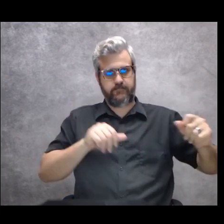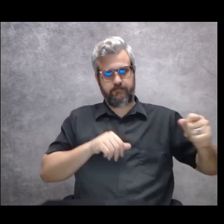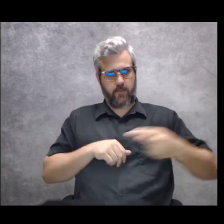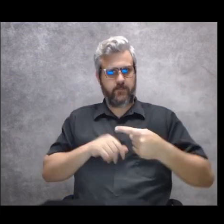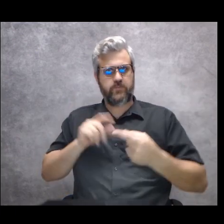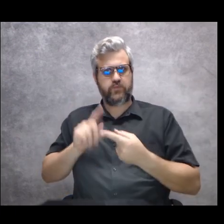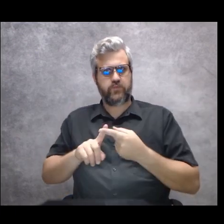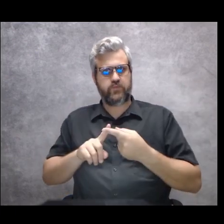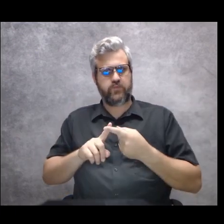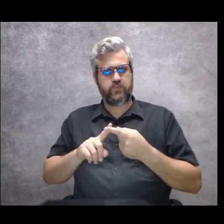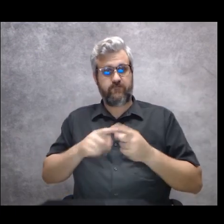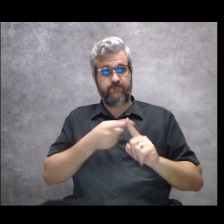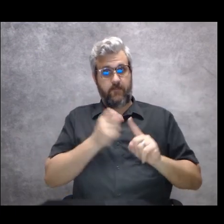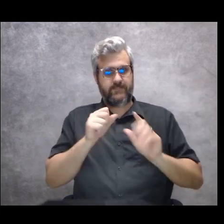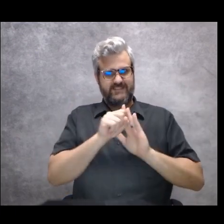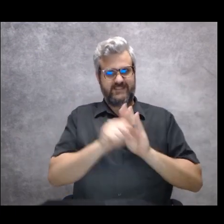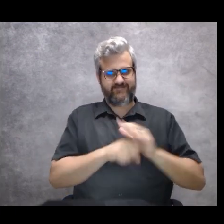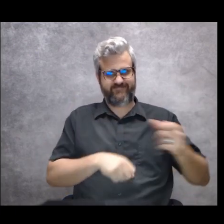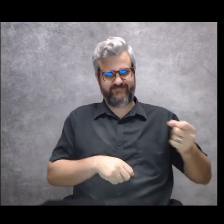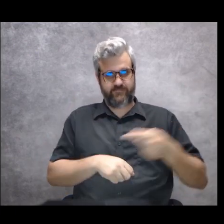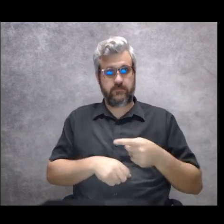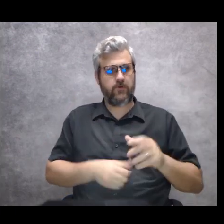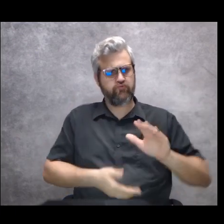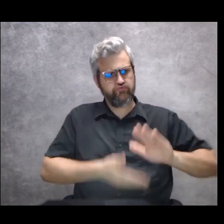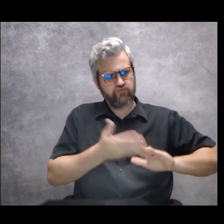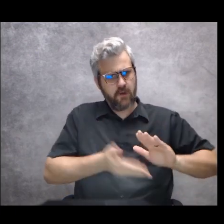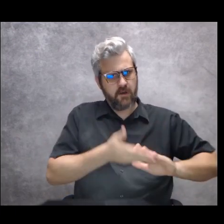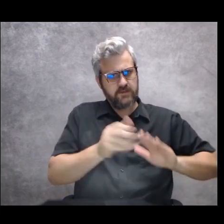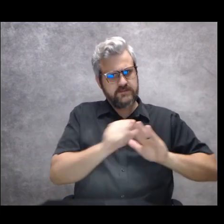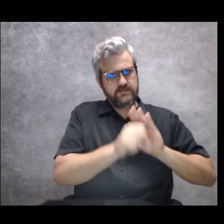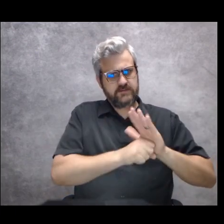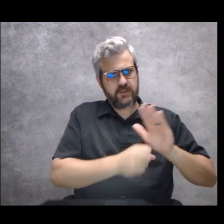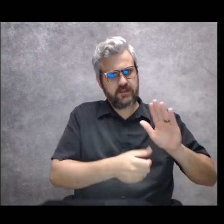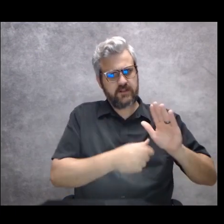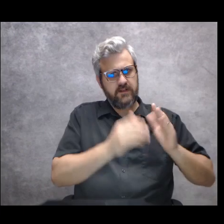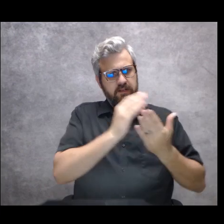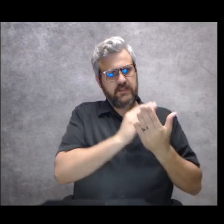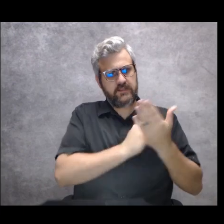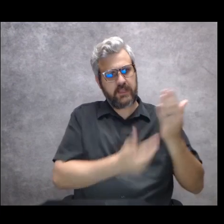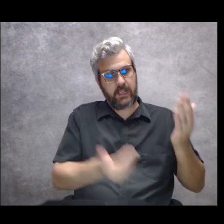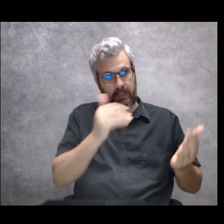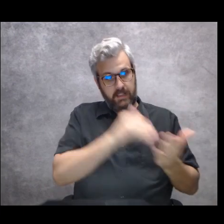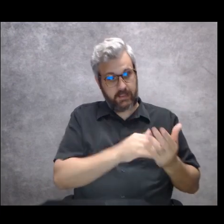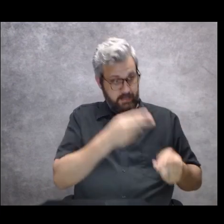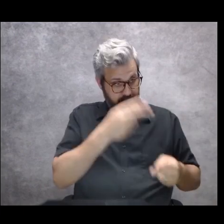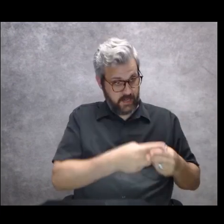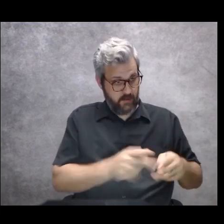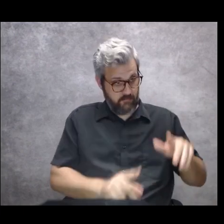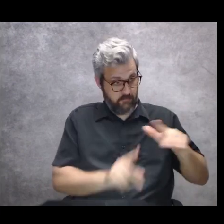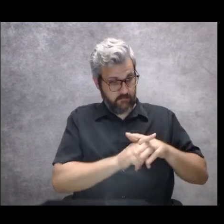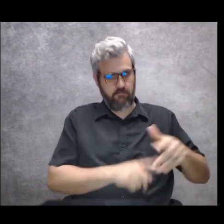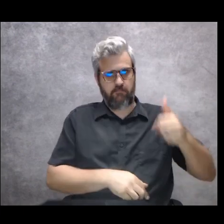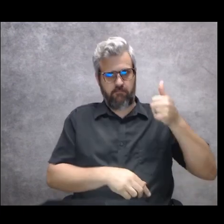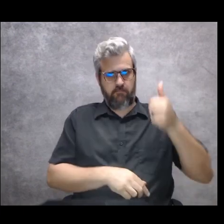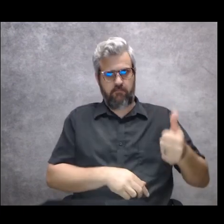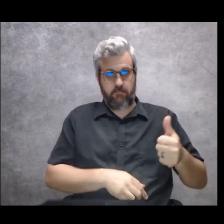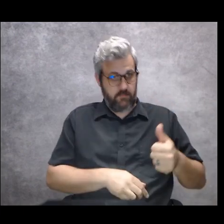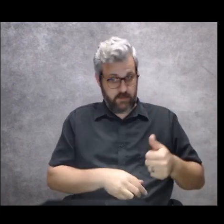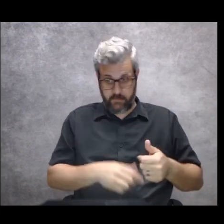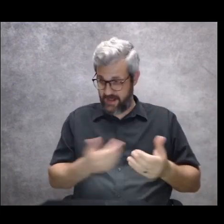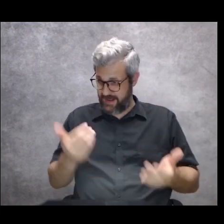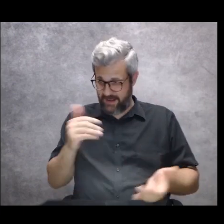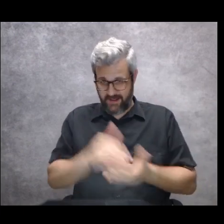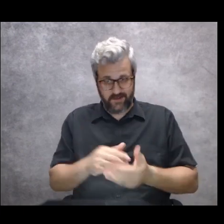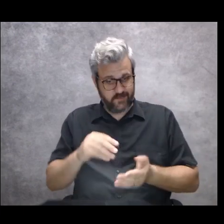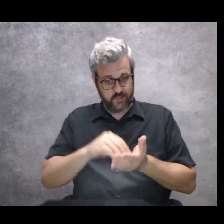state list again to ensure the student is on the list. If the student is still not on the list, contact the GT